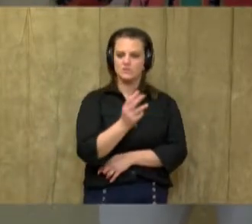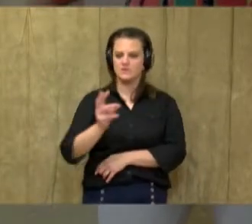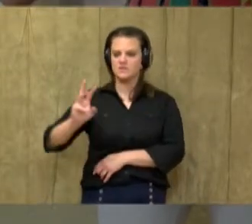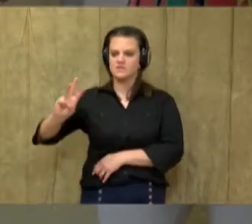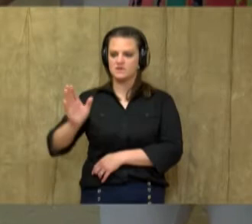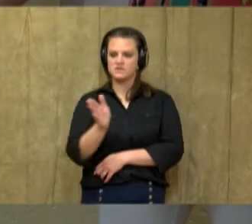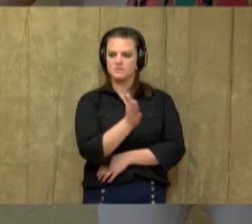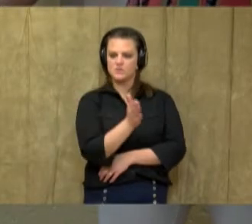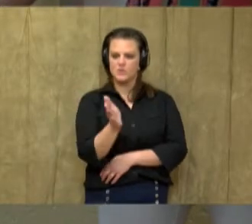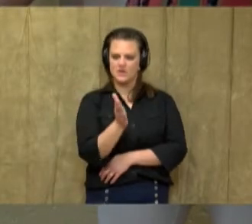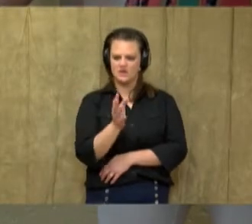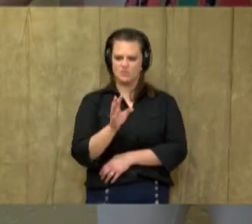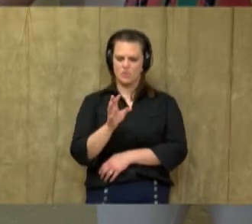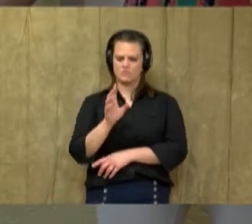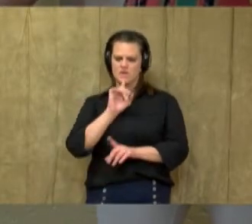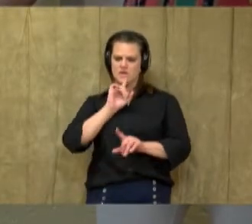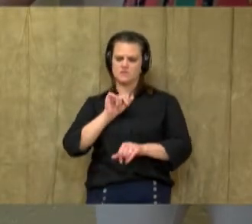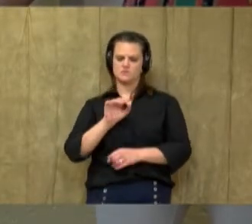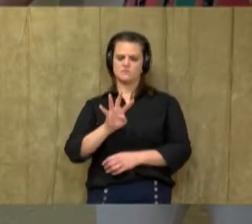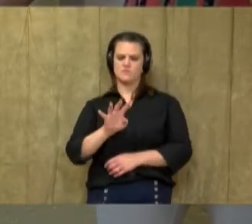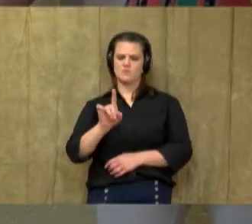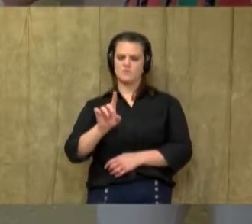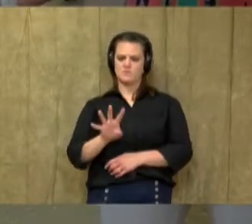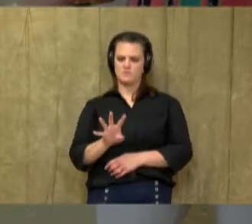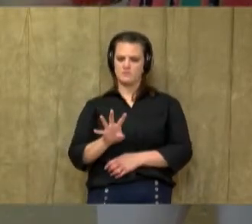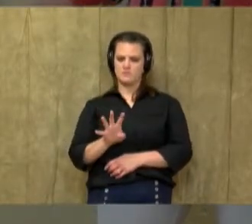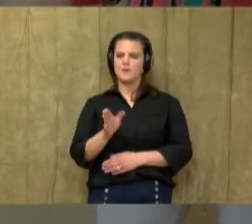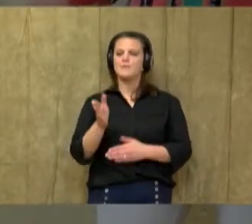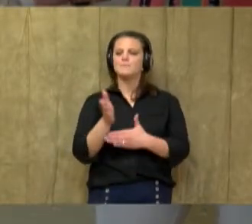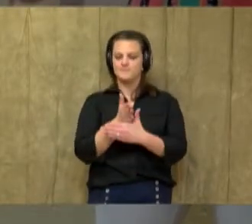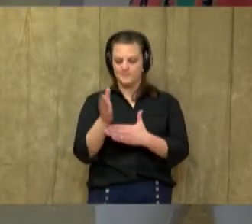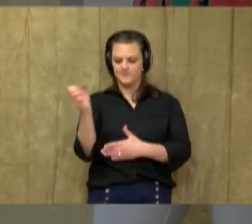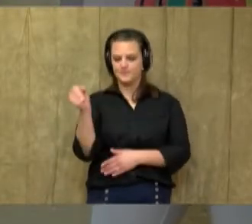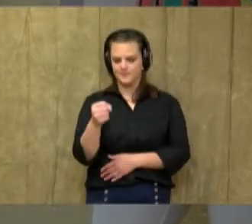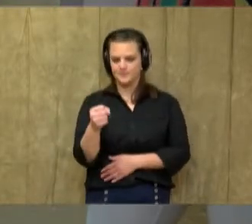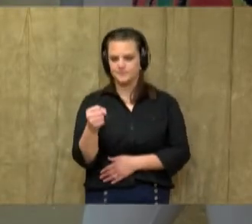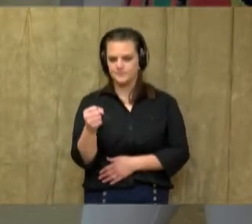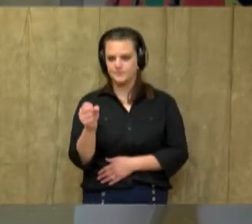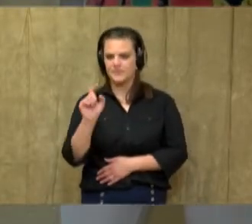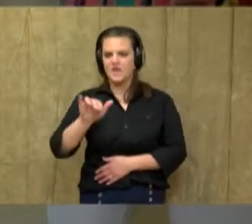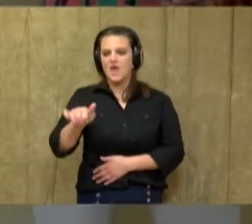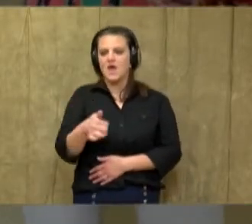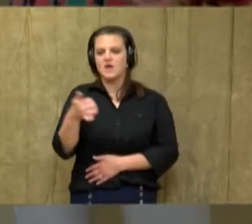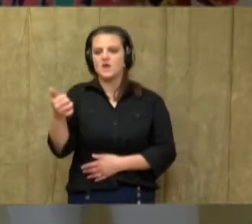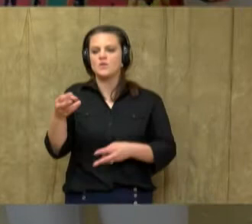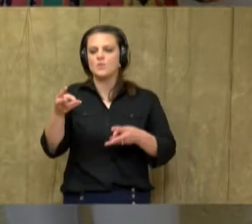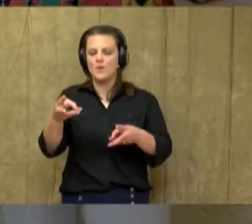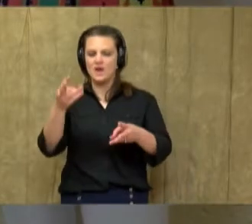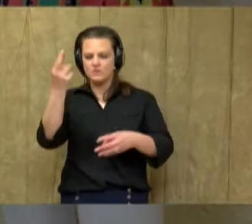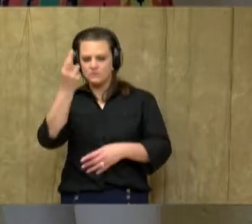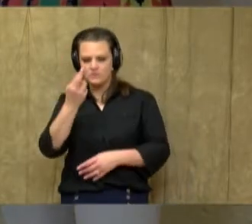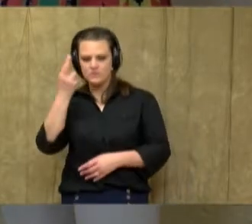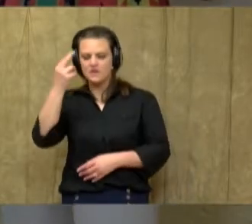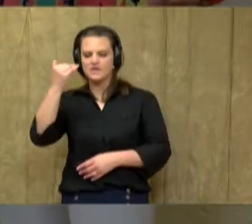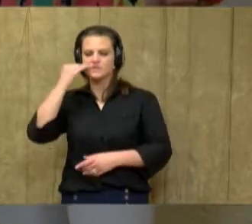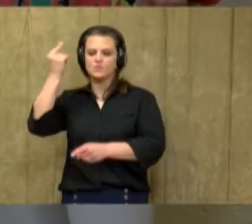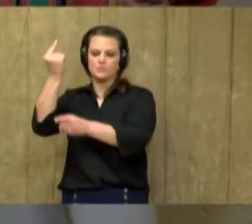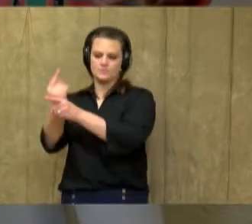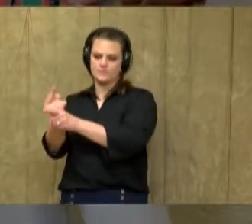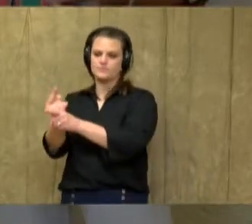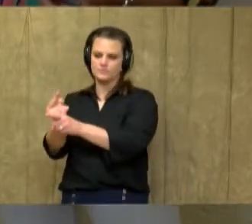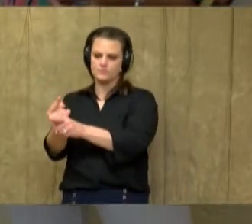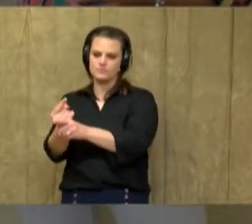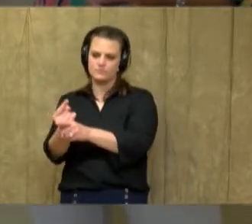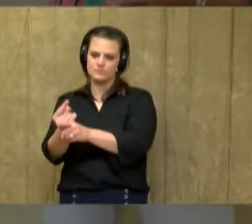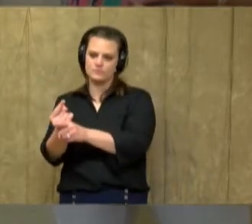6. Is 4.5 between 3 and 6? Yes. So that's another way that you realize and know that you did it correct.